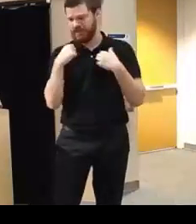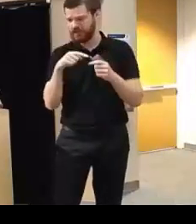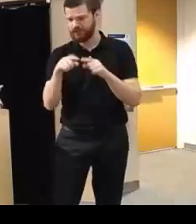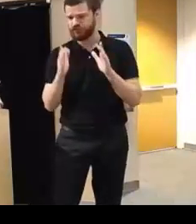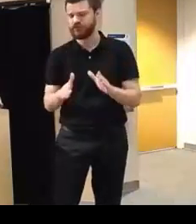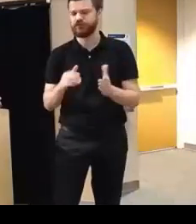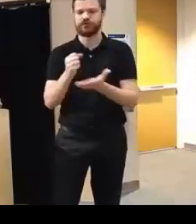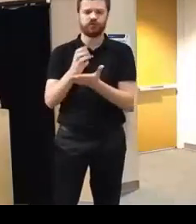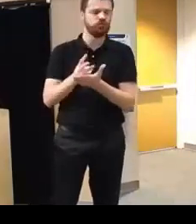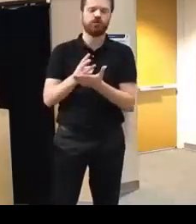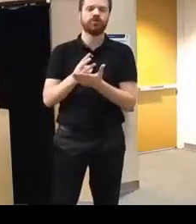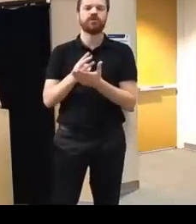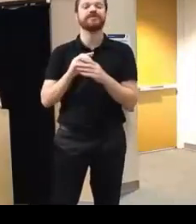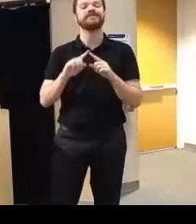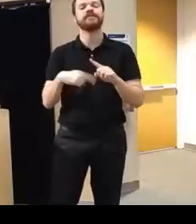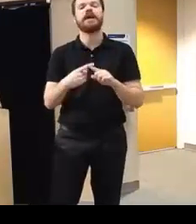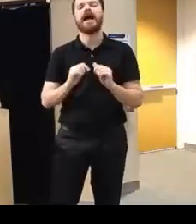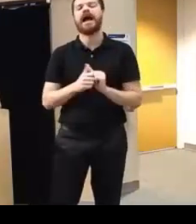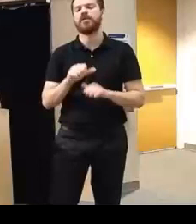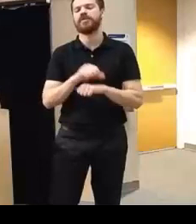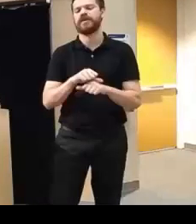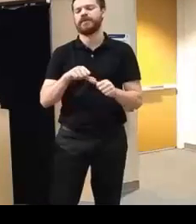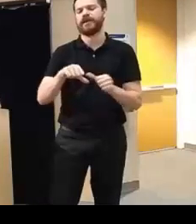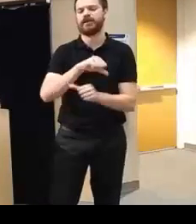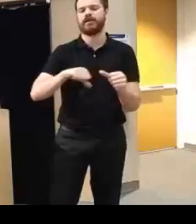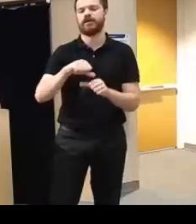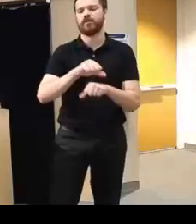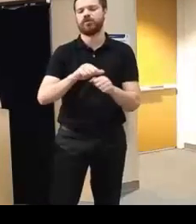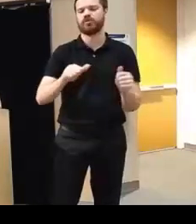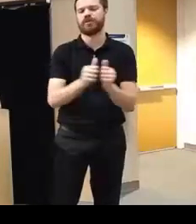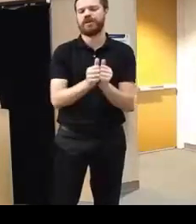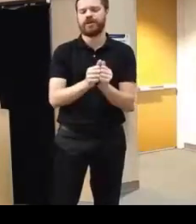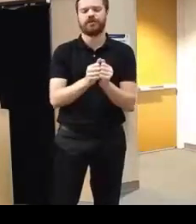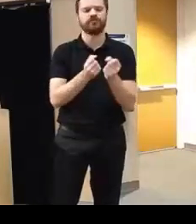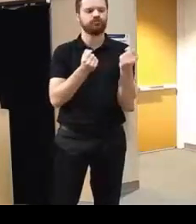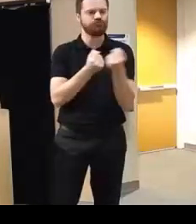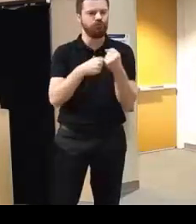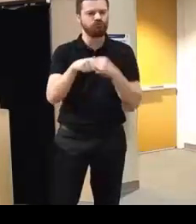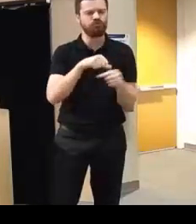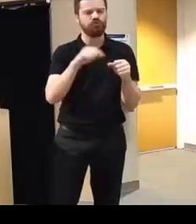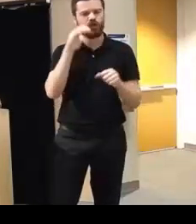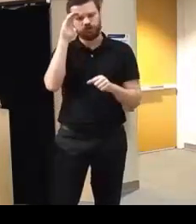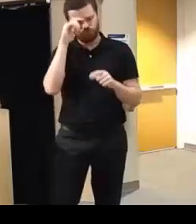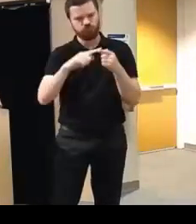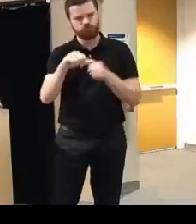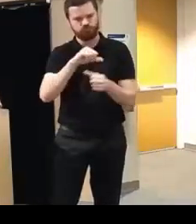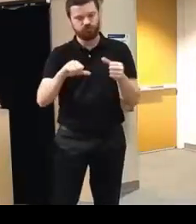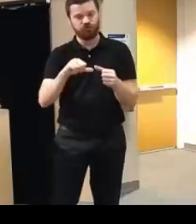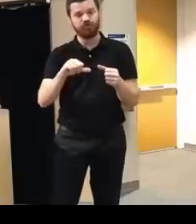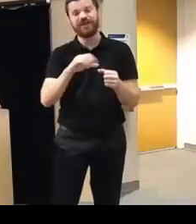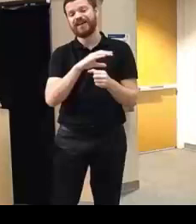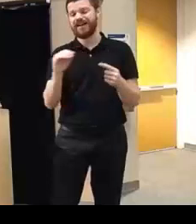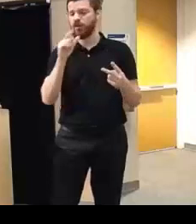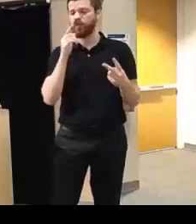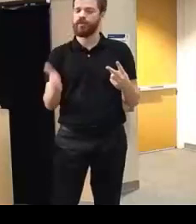was as much about how the team interacts and listens to each other and supports each other's expertise than it was just about who's